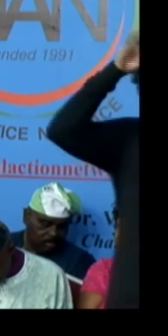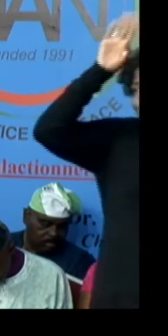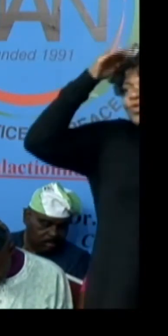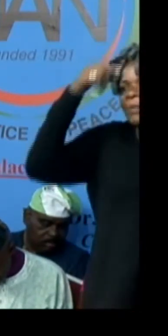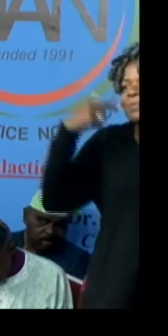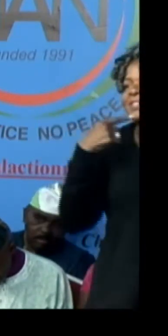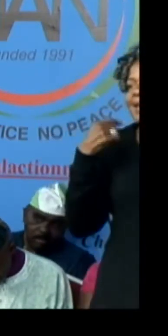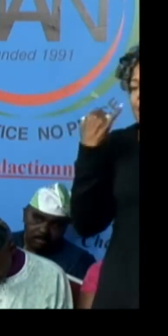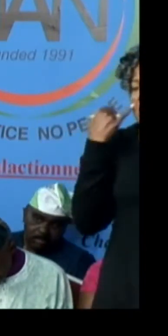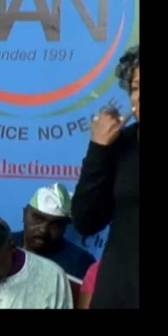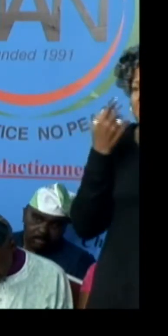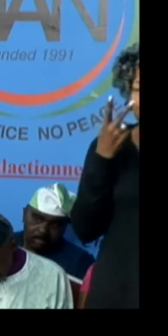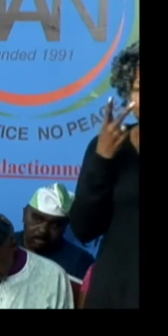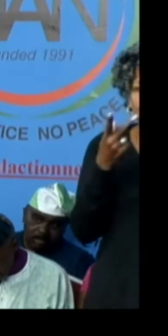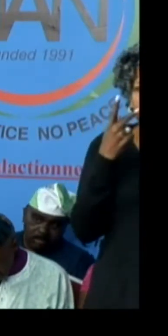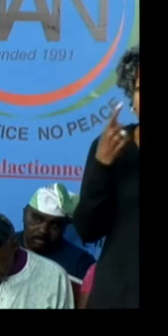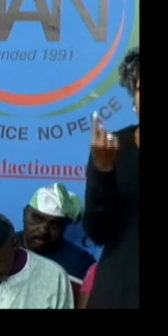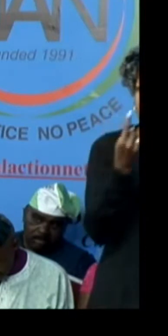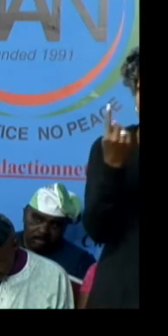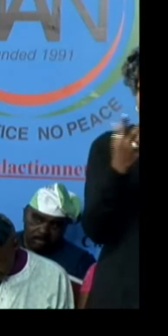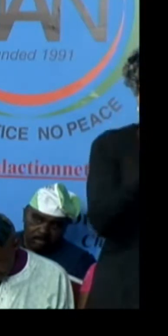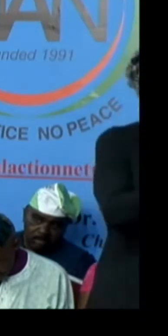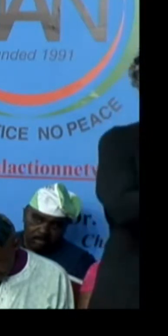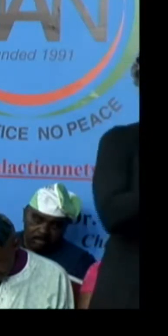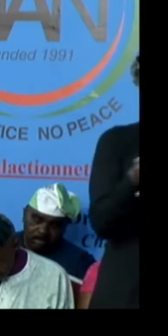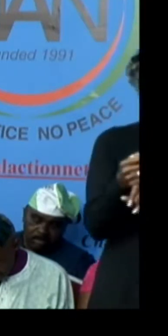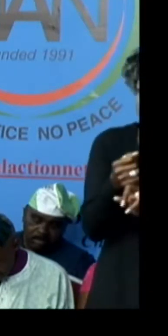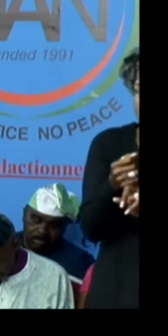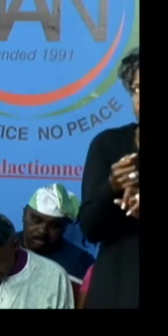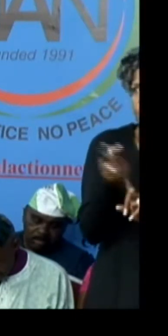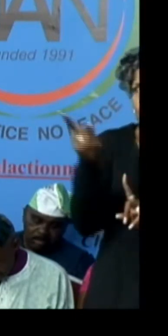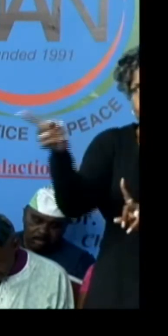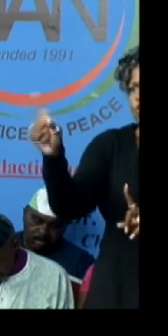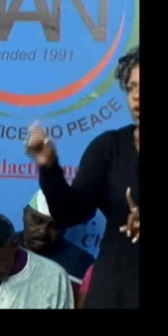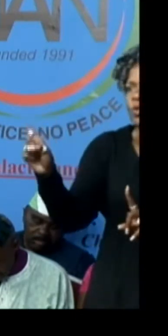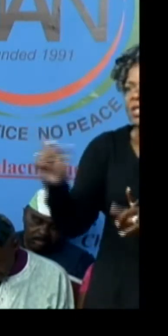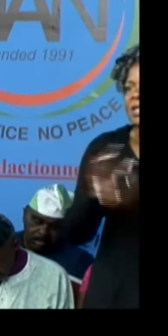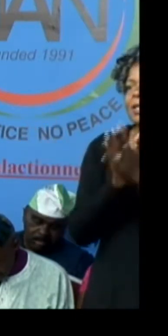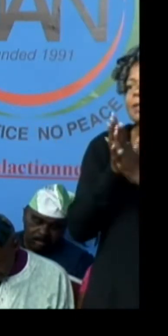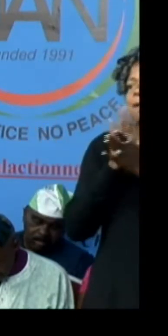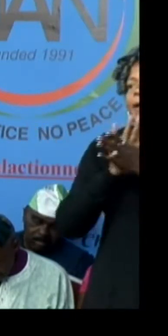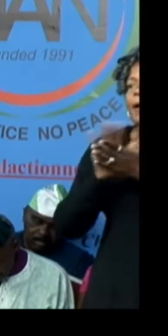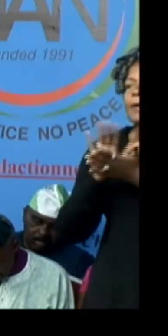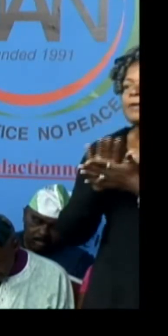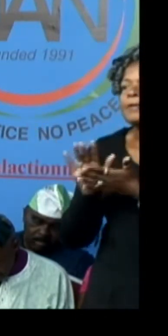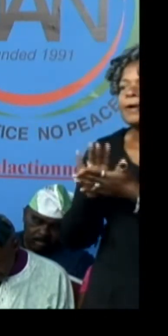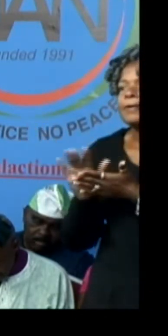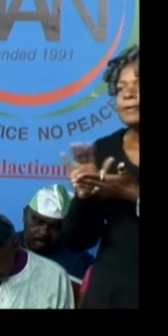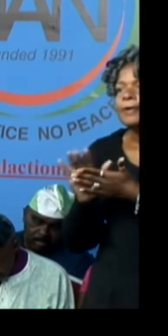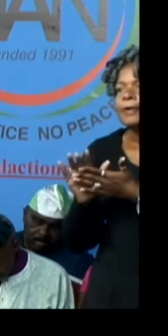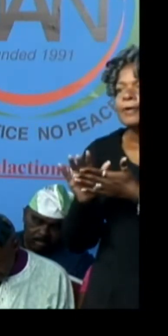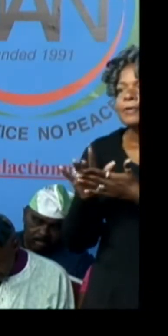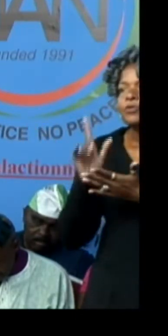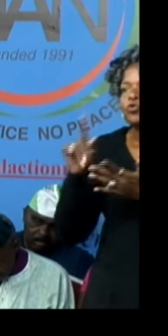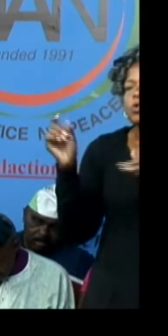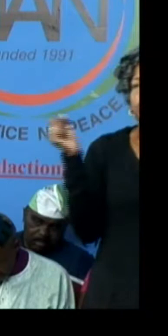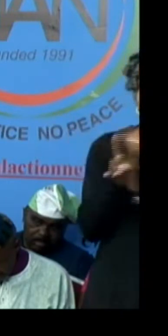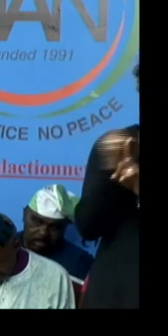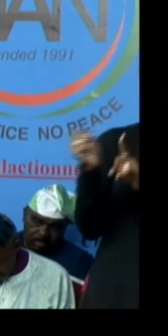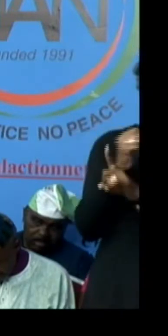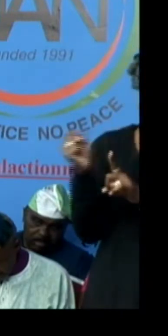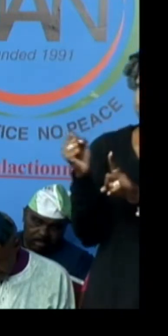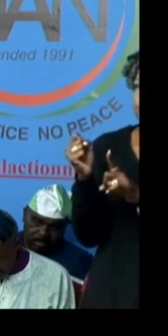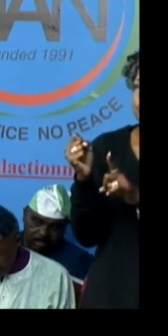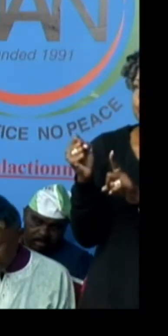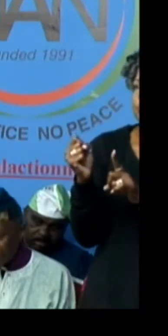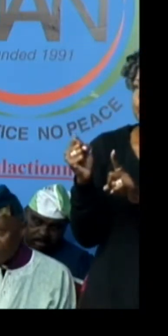do you explain the percentage of people stopped and frisked in New York that did nothing? You want them to be rough on them? But